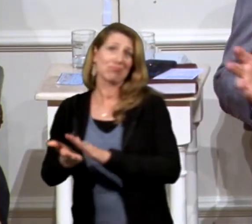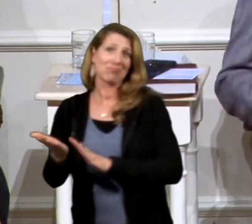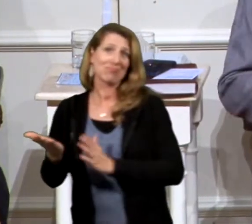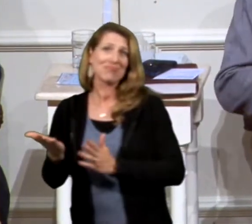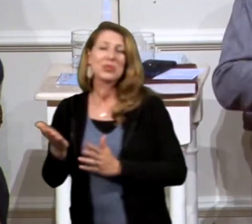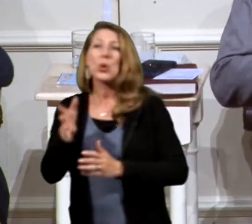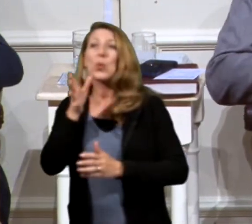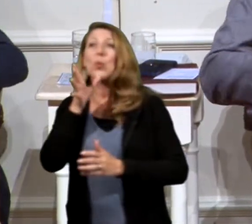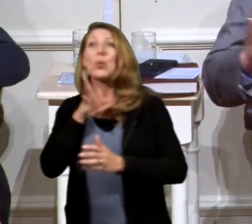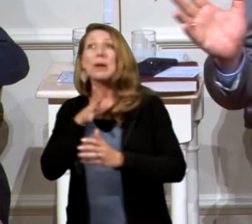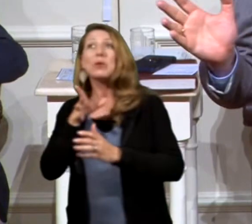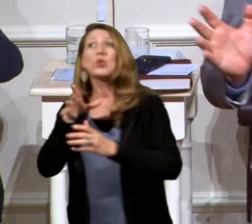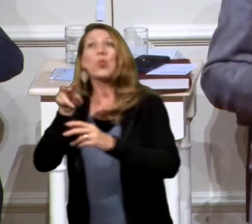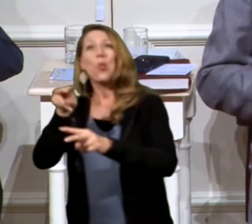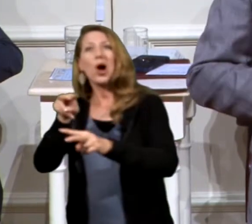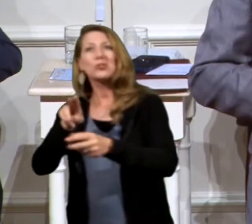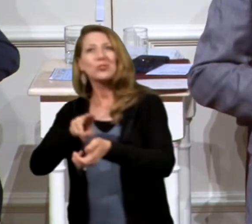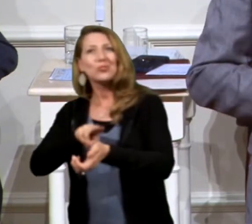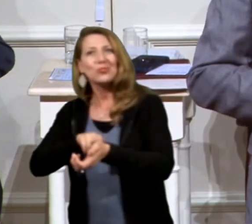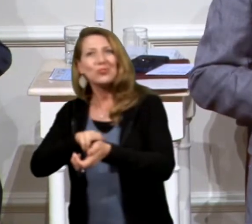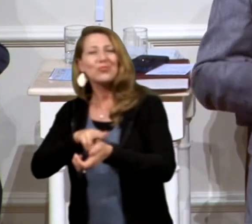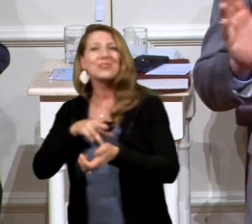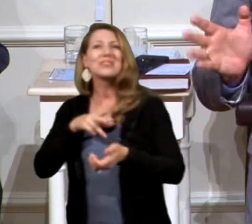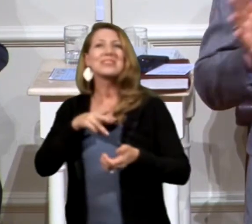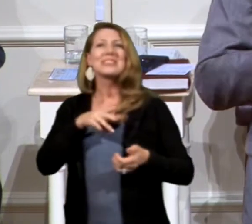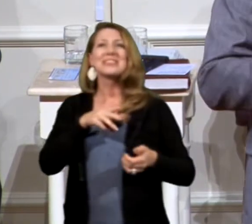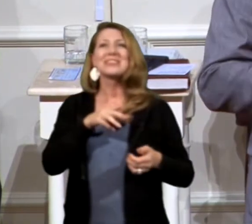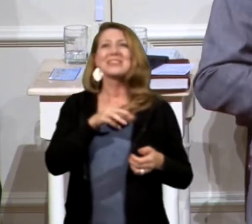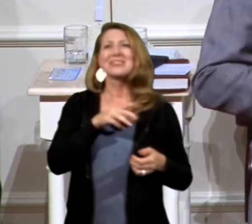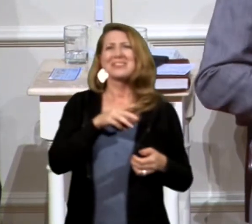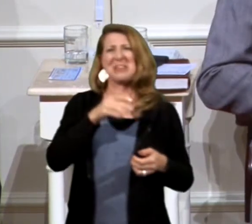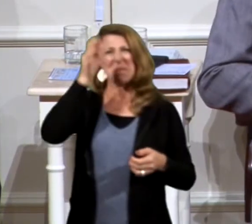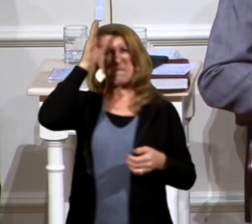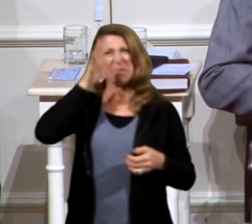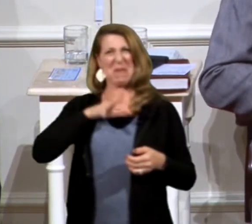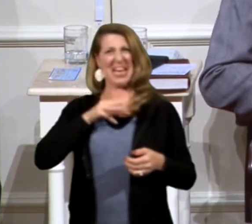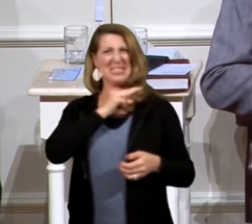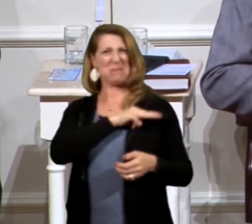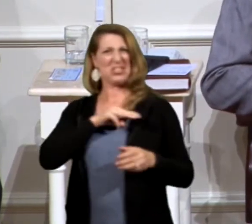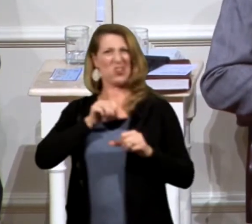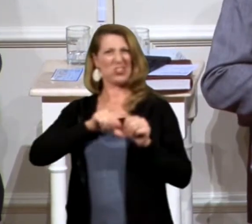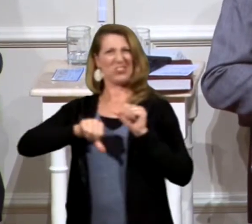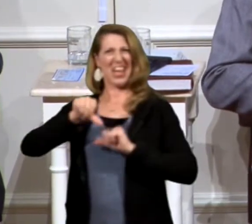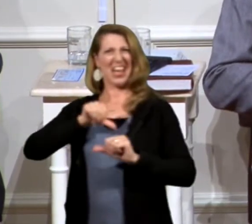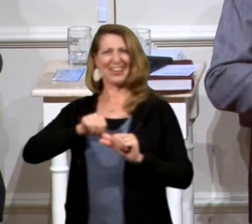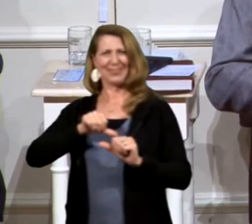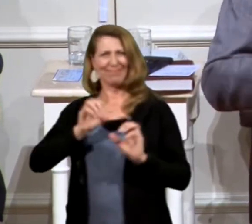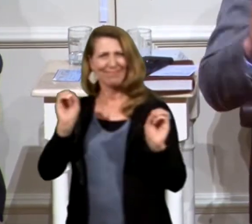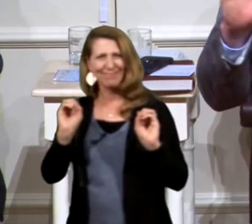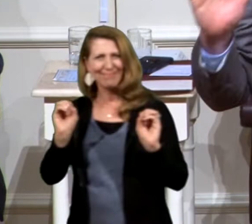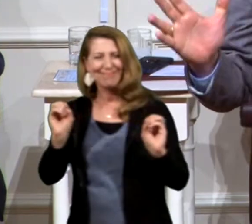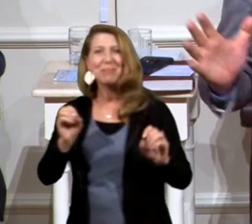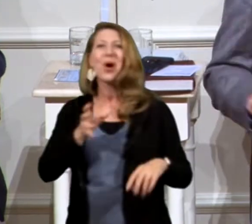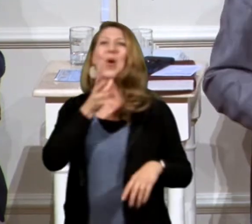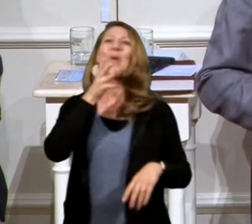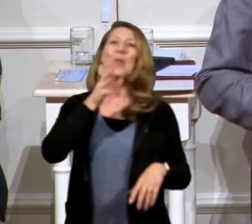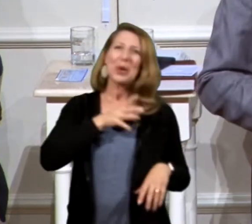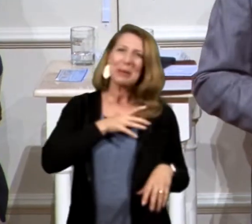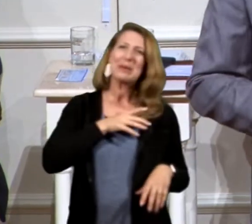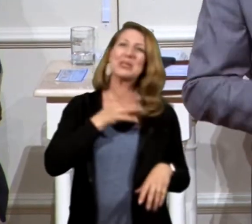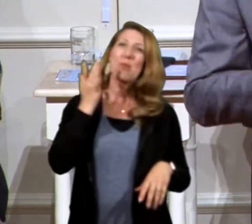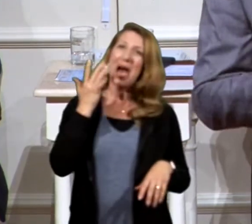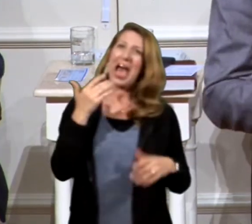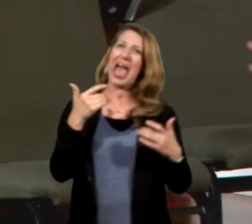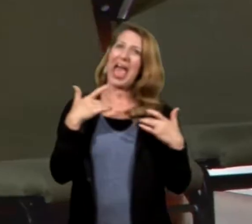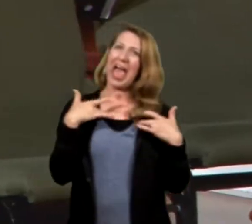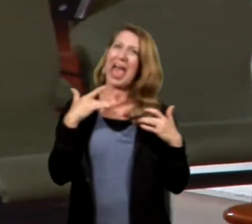watch the nursery, ladies who have you ever heard of Men's Missionary Society? No, but the ladies have the touch. They do,